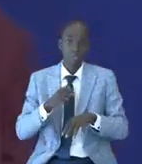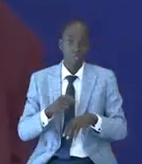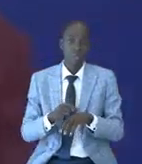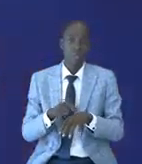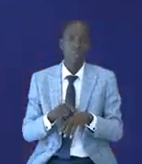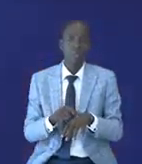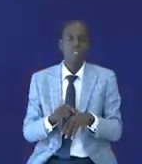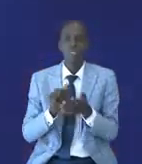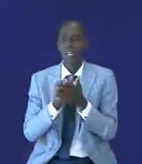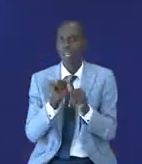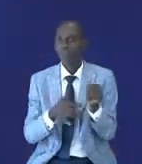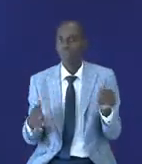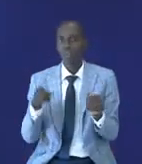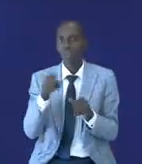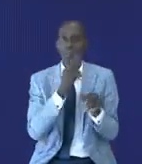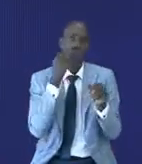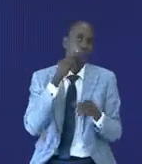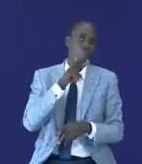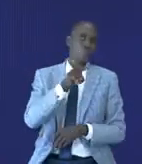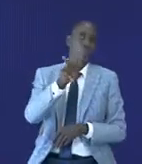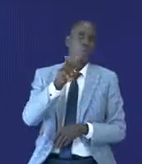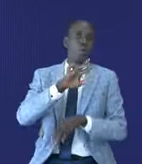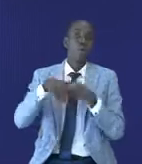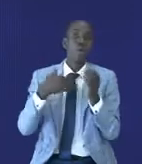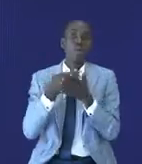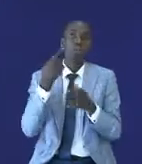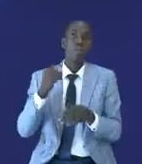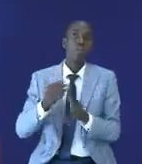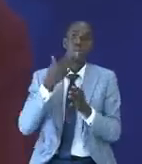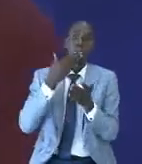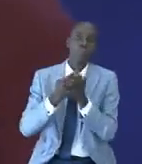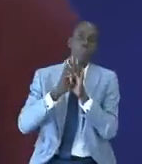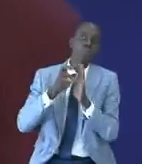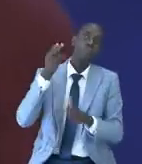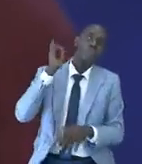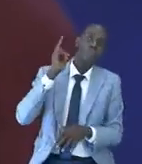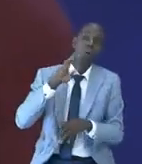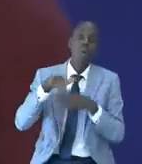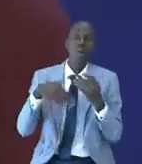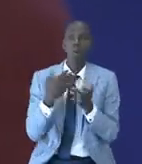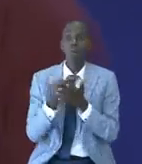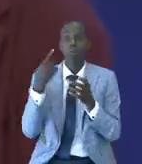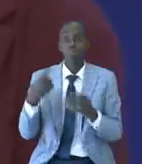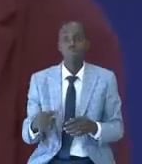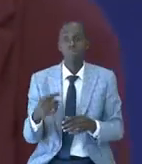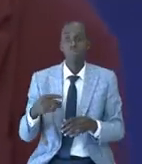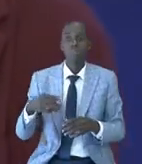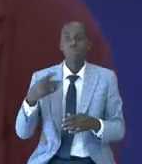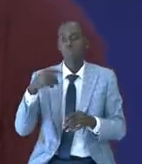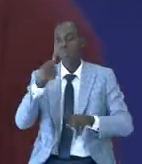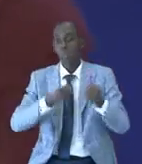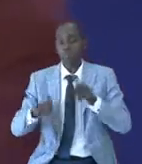you behold, all the heroes you behold, all the masters you behold, all the mentors